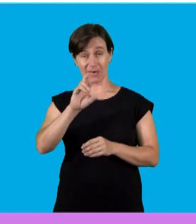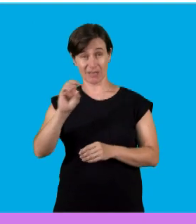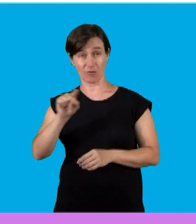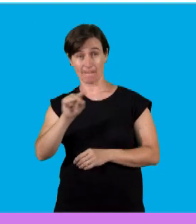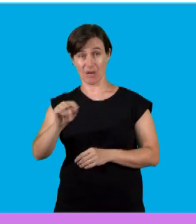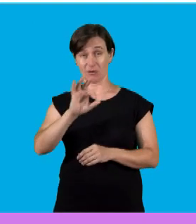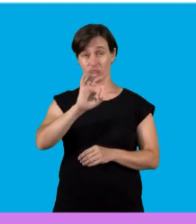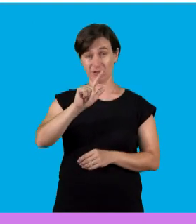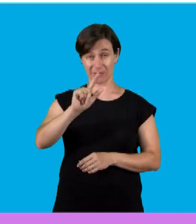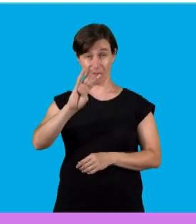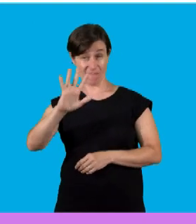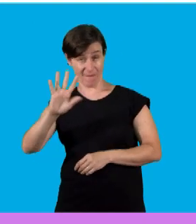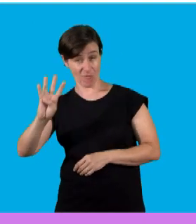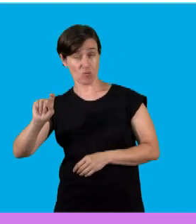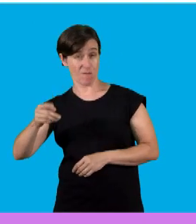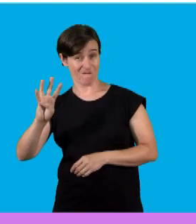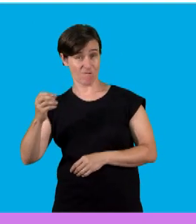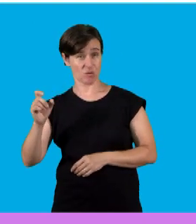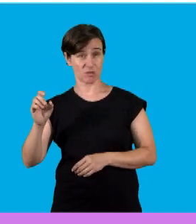550,800 Rand minus